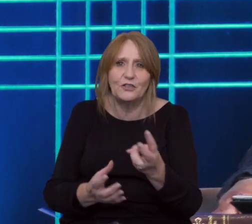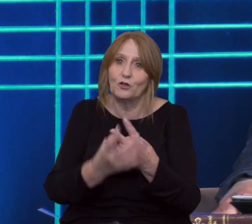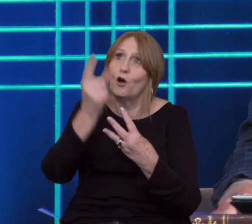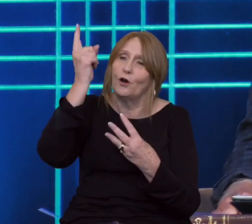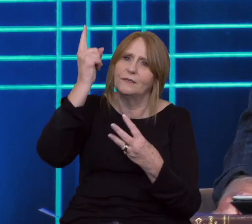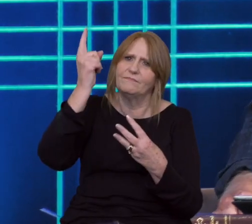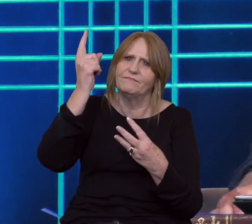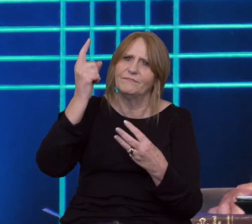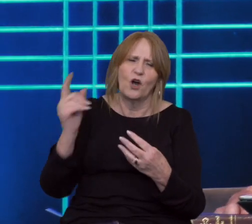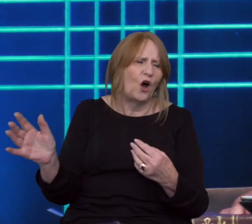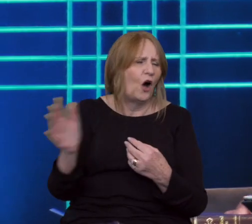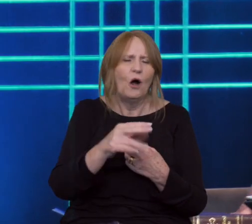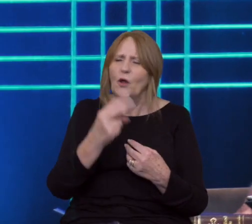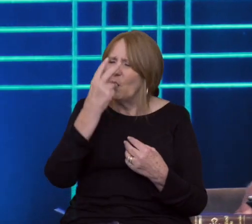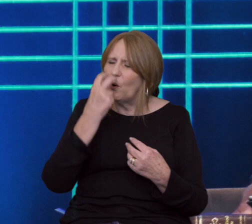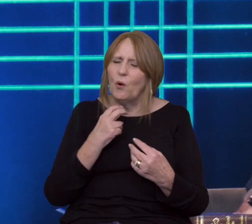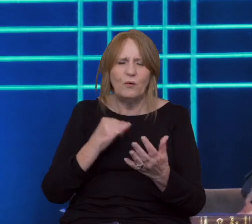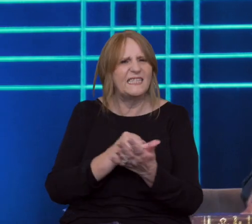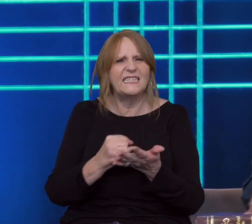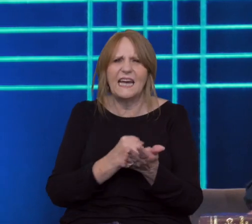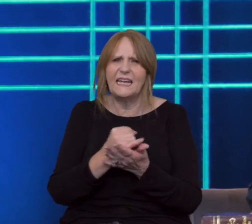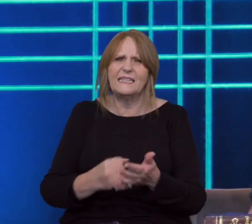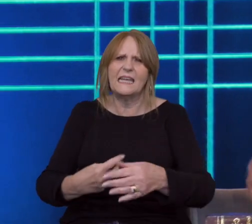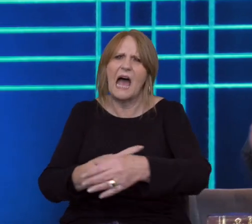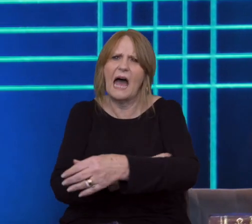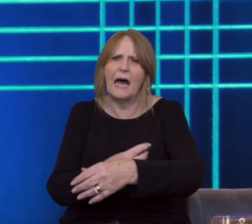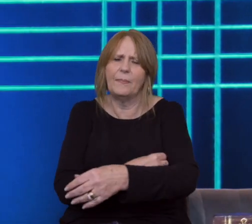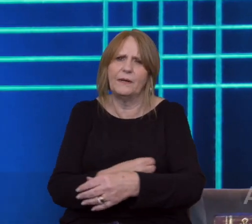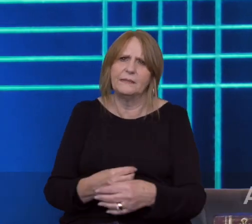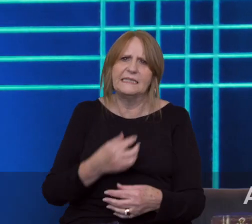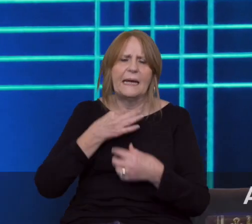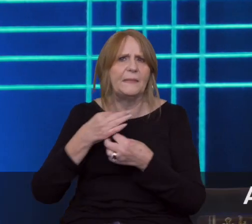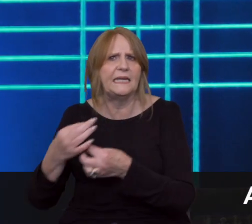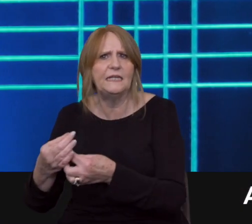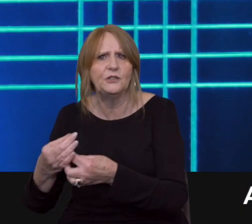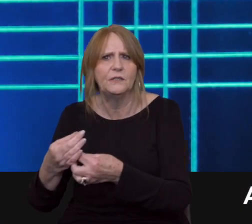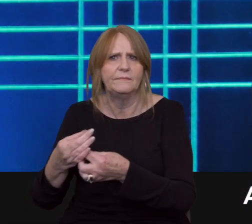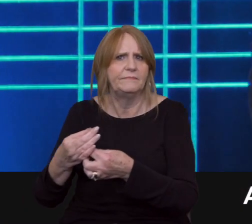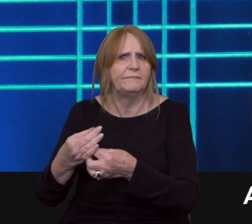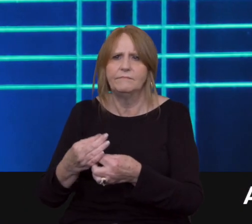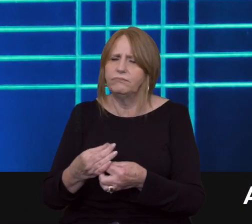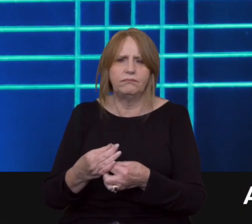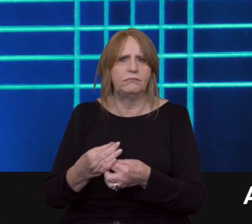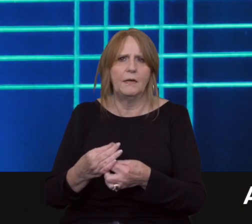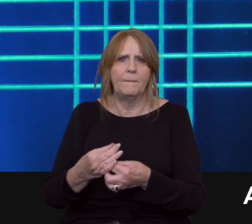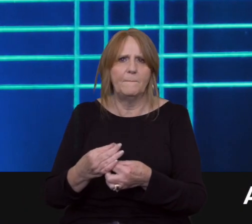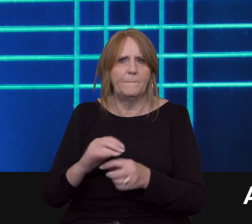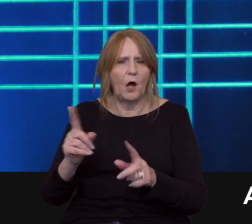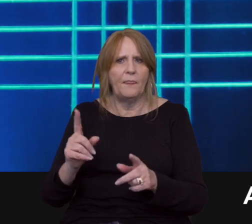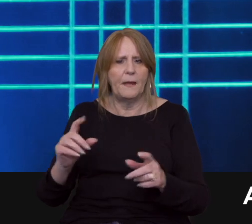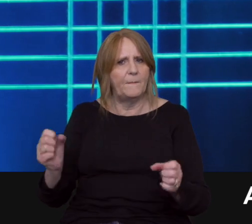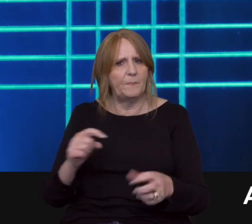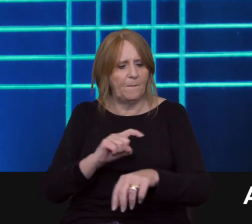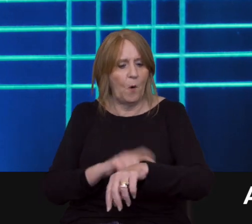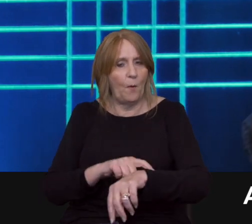old sins, those old temptations that get the better of us, the moment we surrender, that's when the power